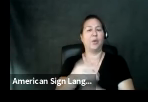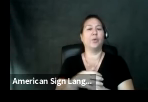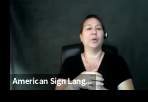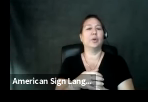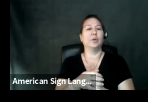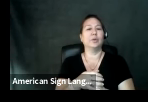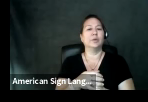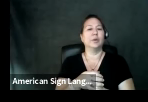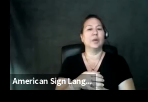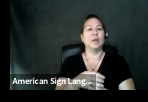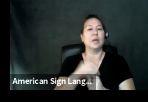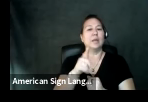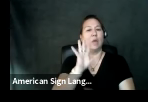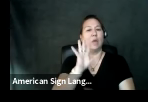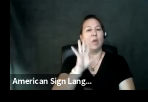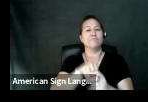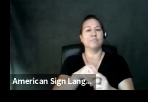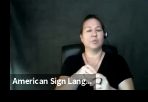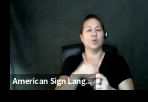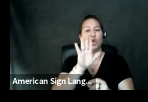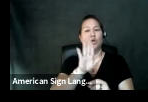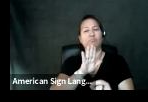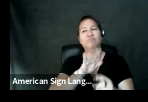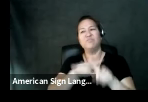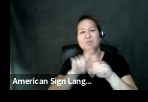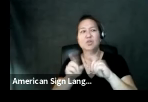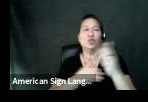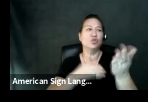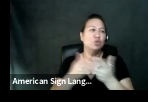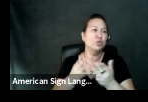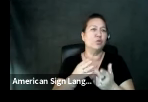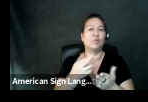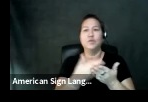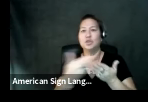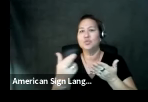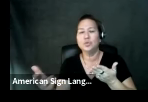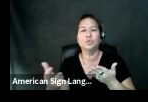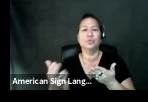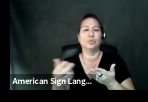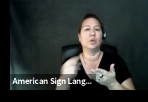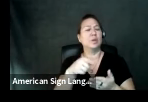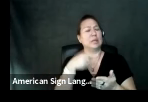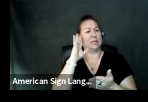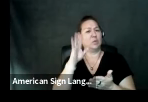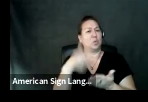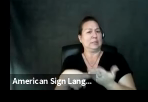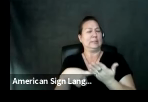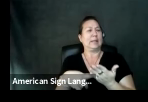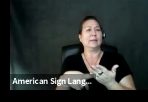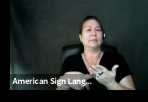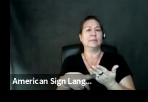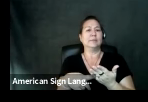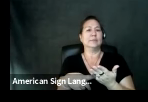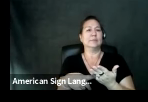development. So this is going to be including your services, different resources, and during this discussion, the team's going to also